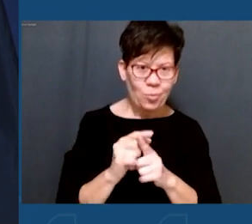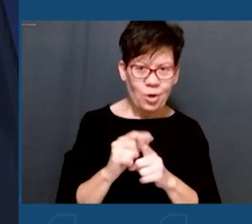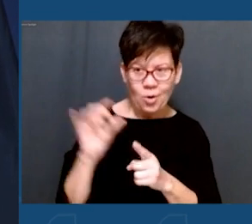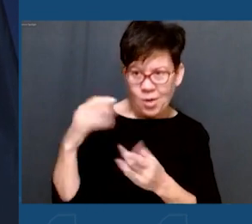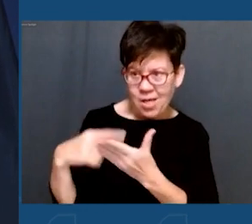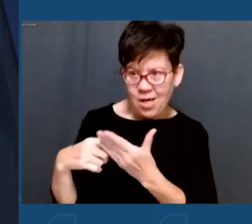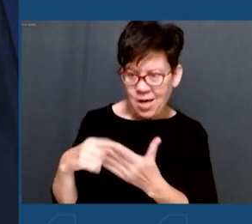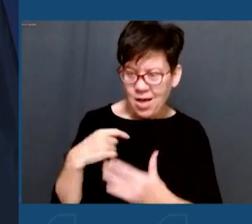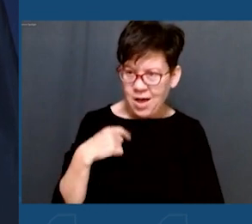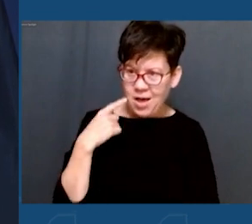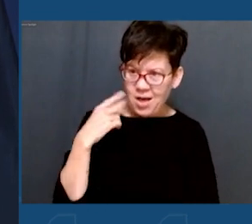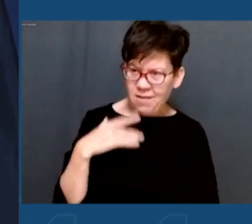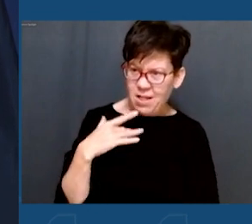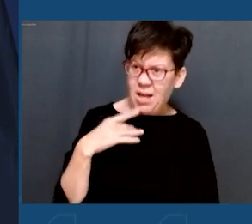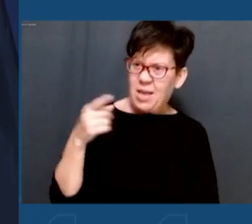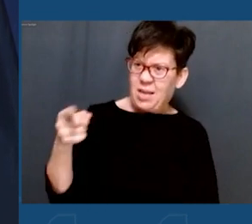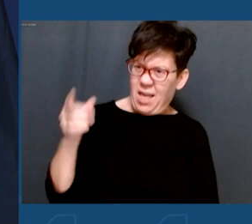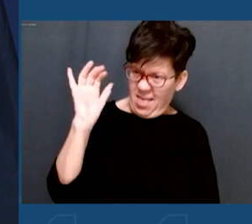for a living.